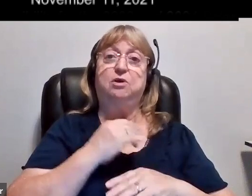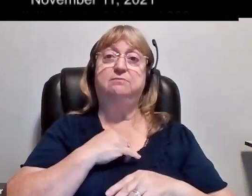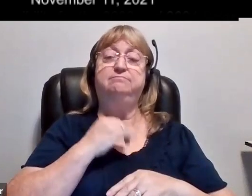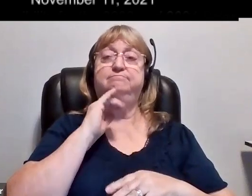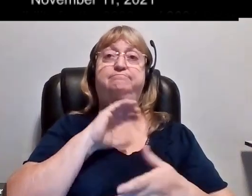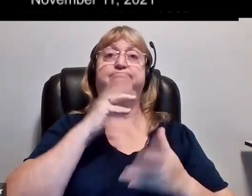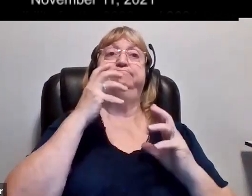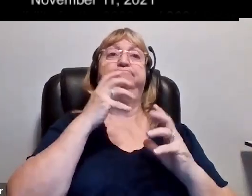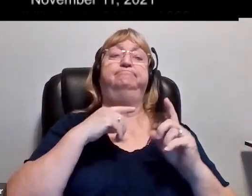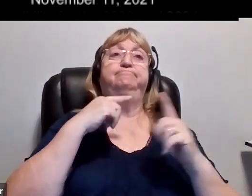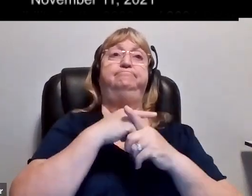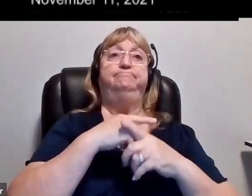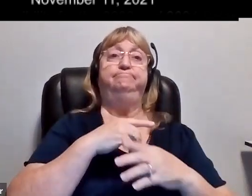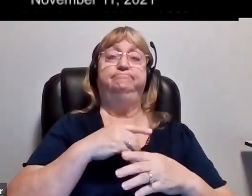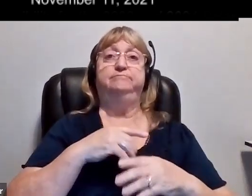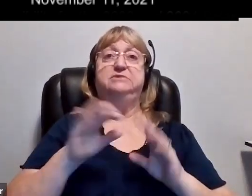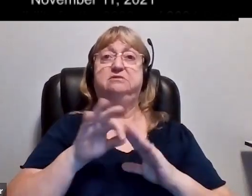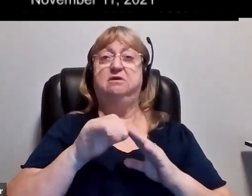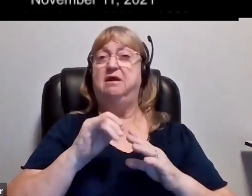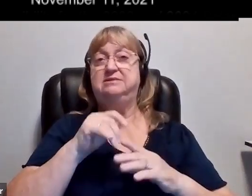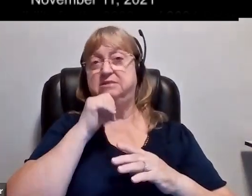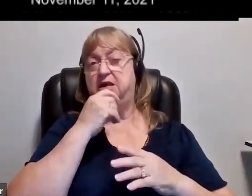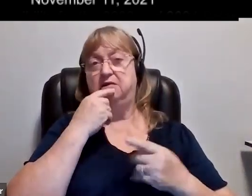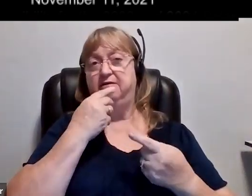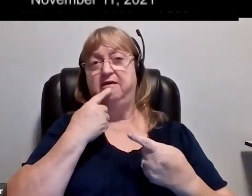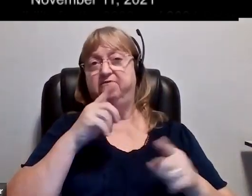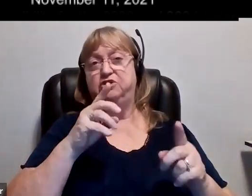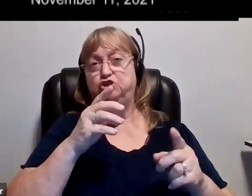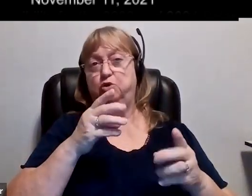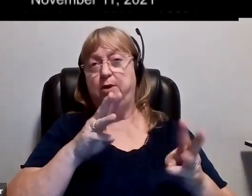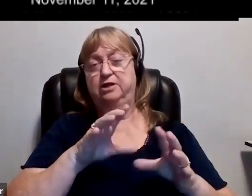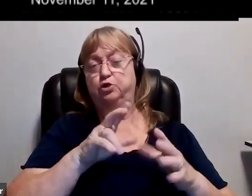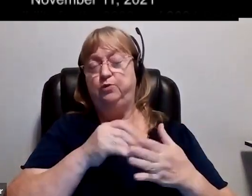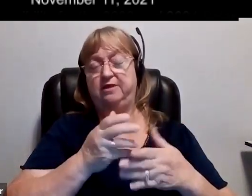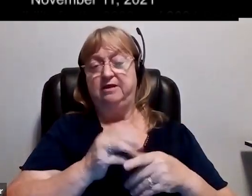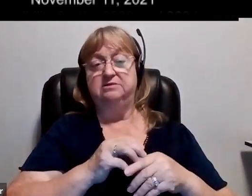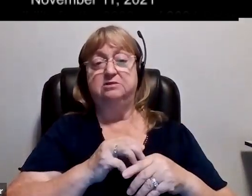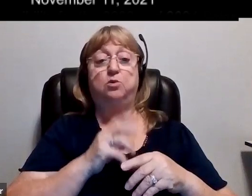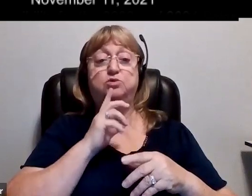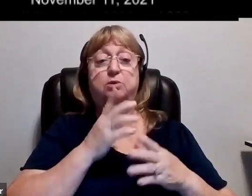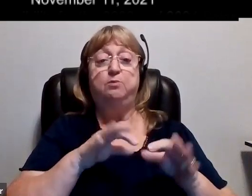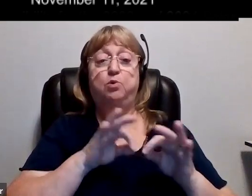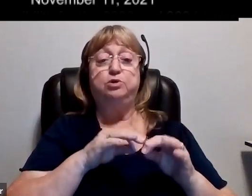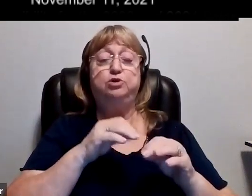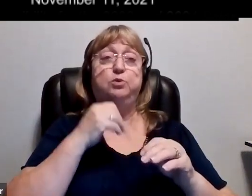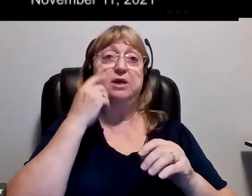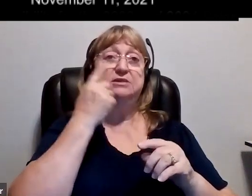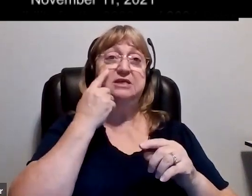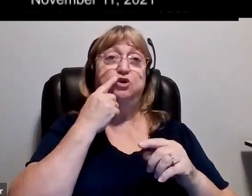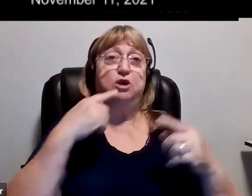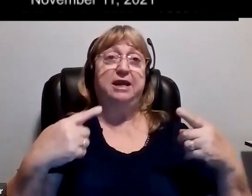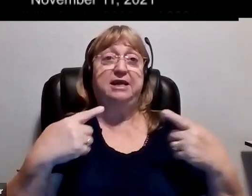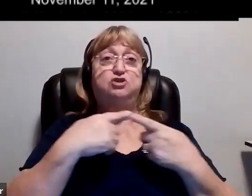discovered. This seems like a very inefficient way to do things. And so it's important to consider intersectionality,